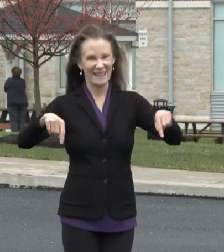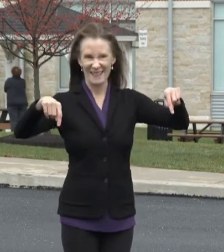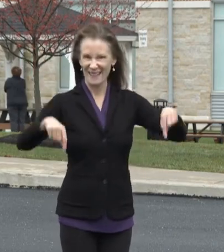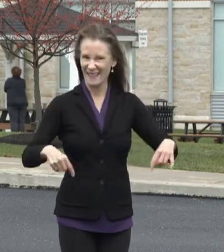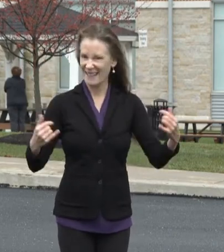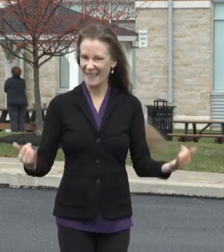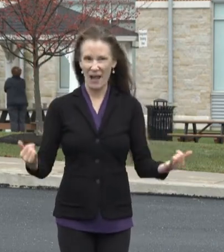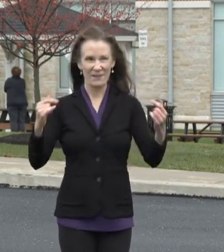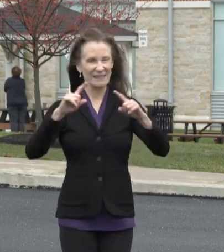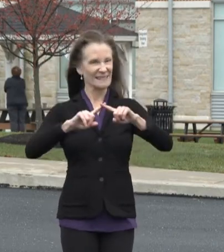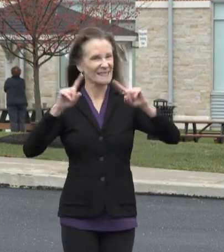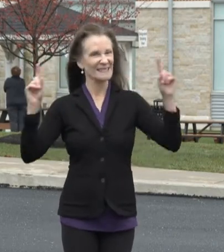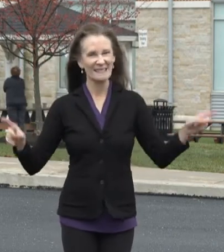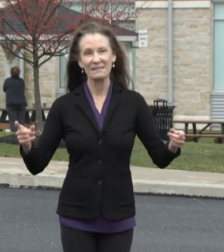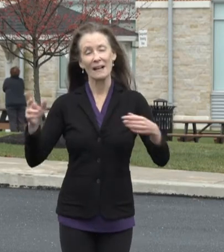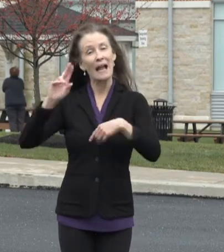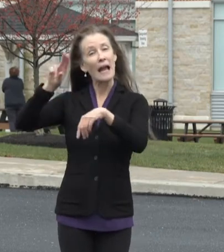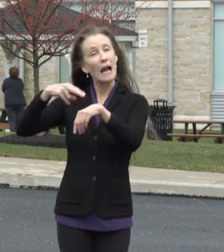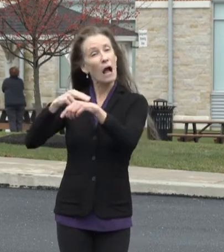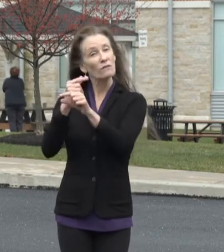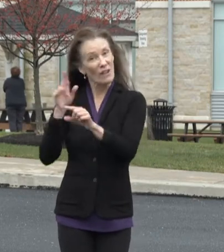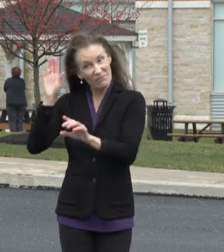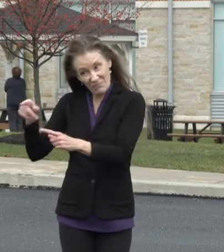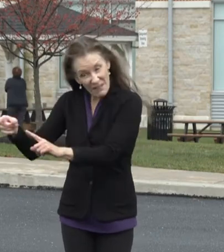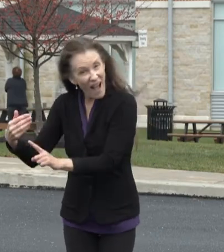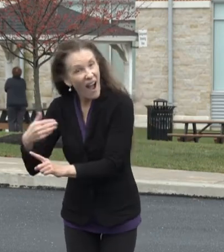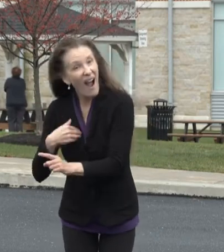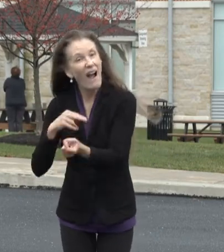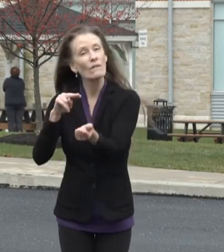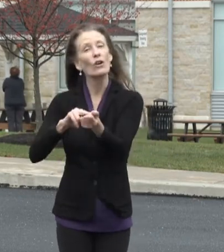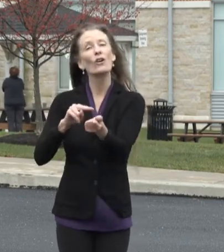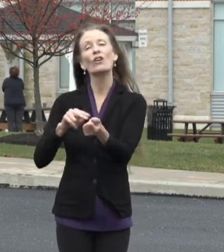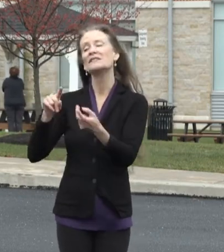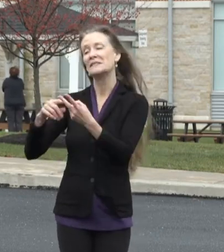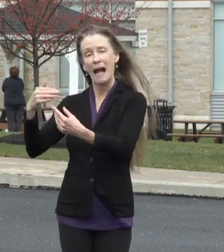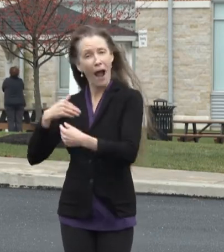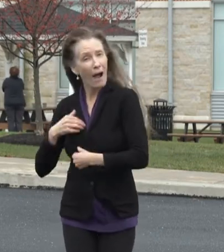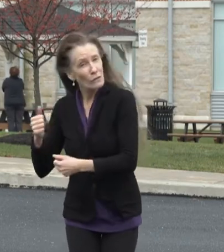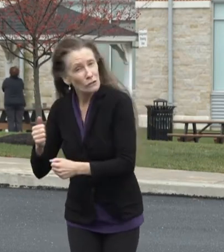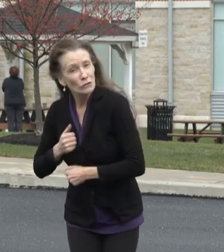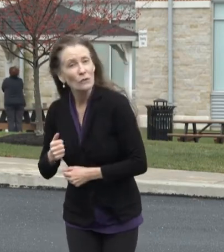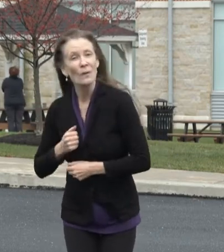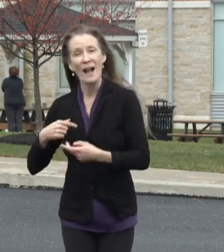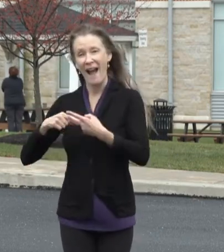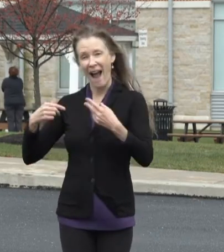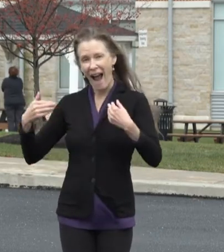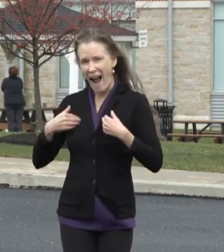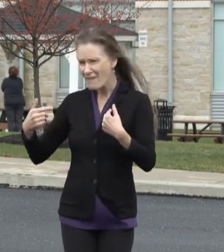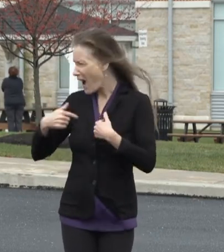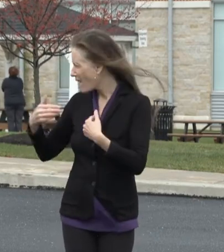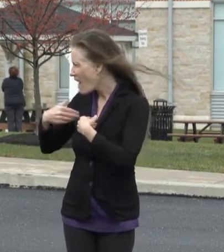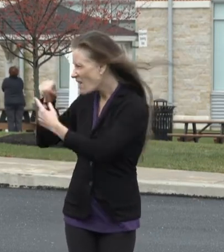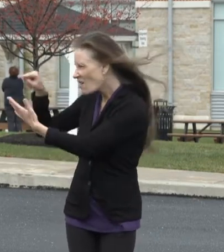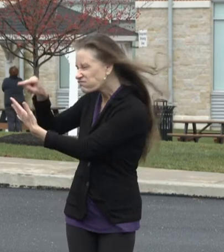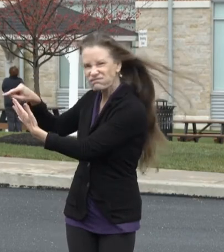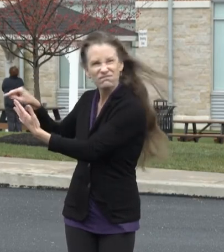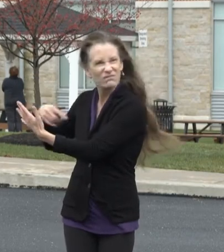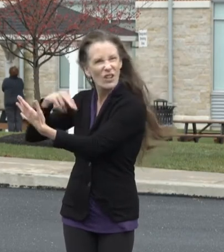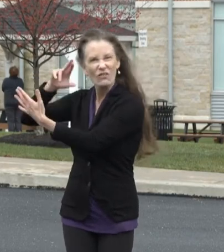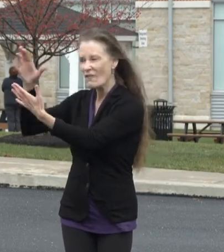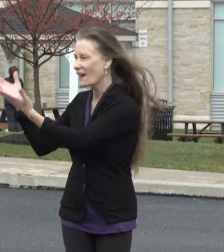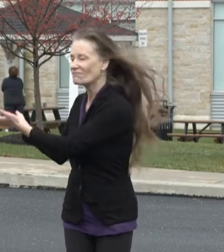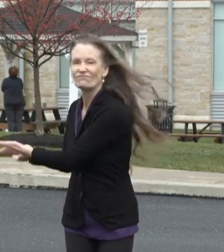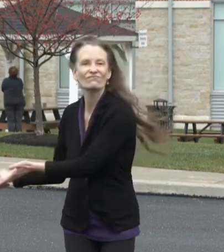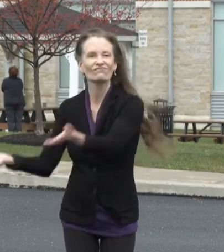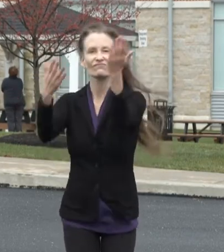and general purpose soldiers to meet the needs that this pandemic has caused to happen. Only